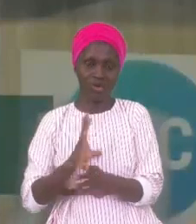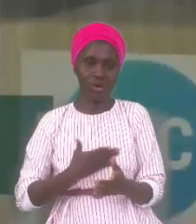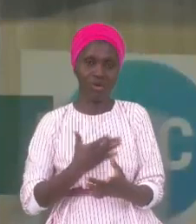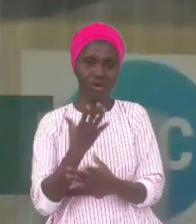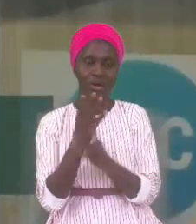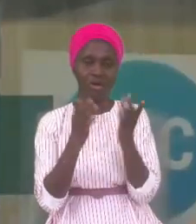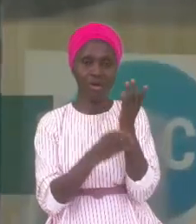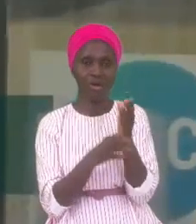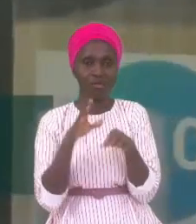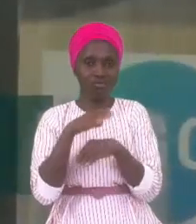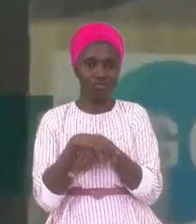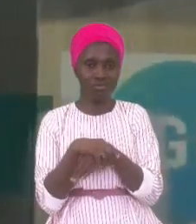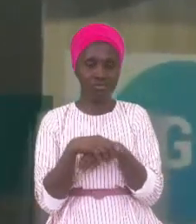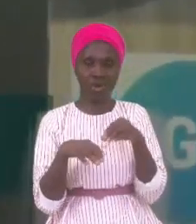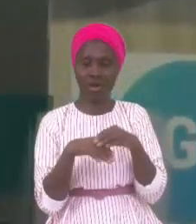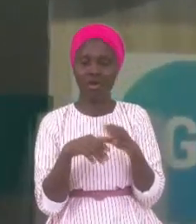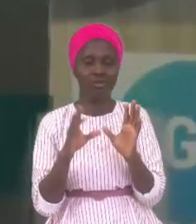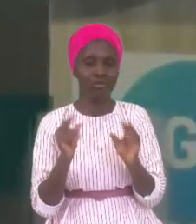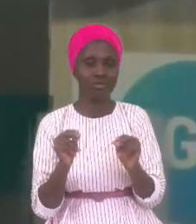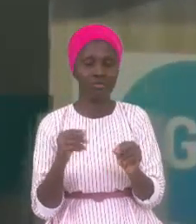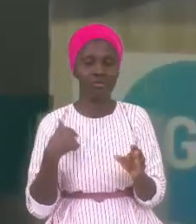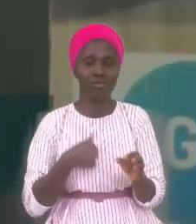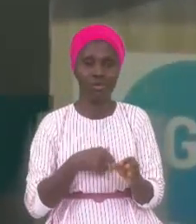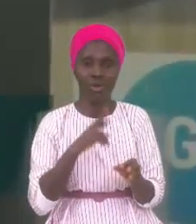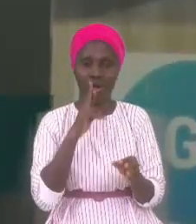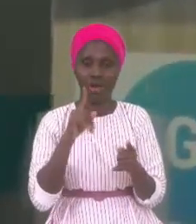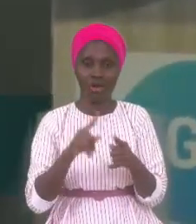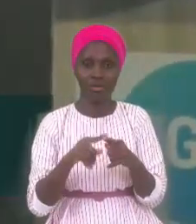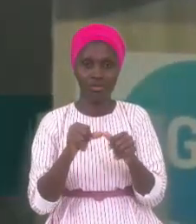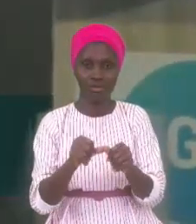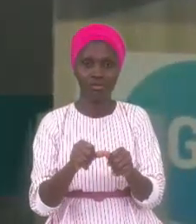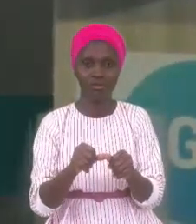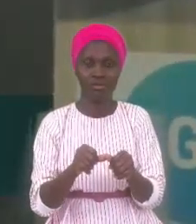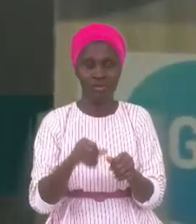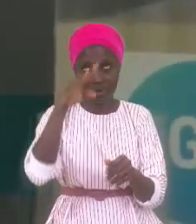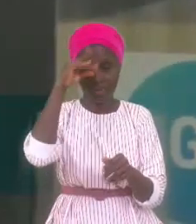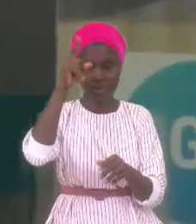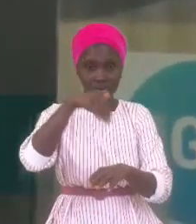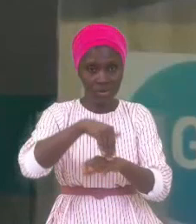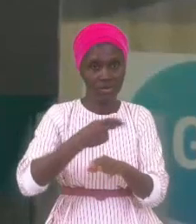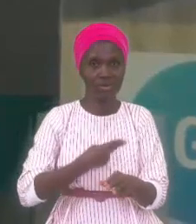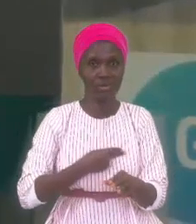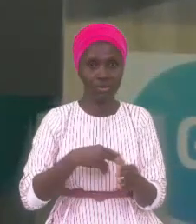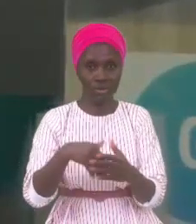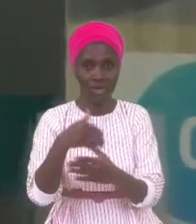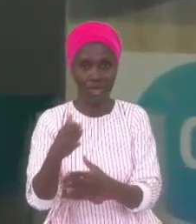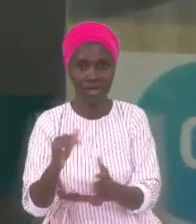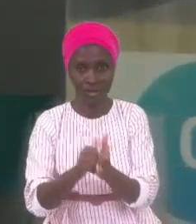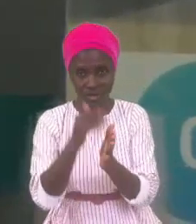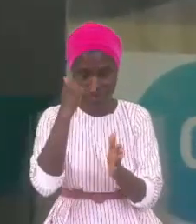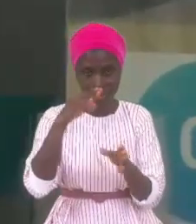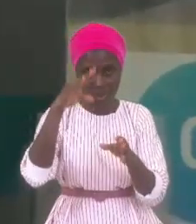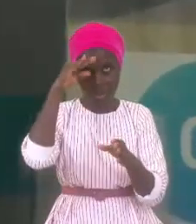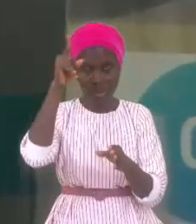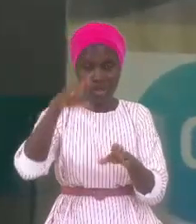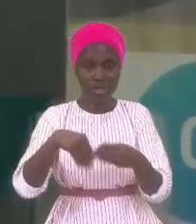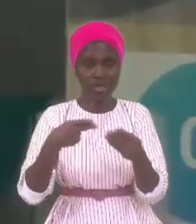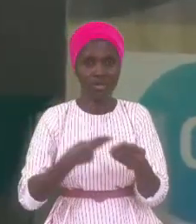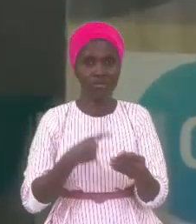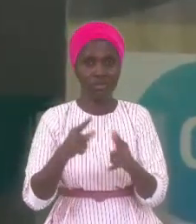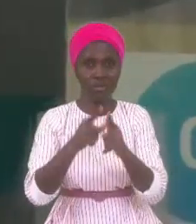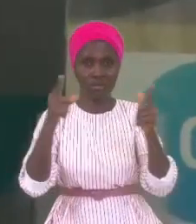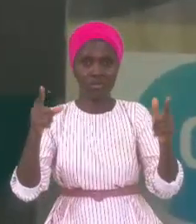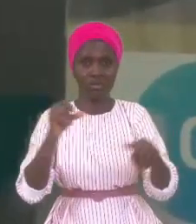the seed with the hearts of the people. No, he sends us out. That's why he gave us the great commission. Go ye into all the world